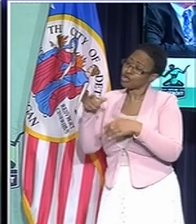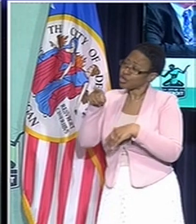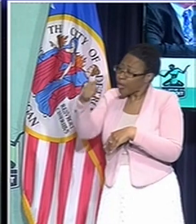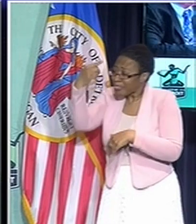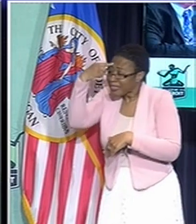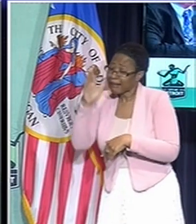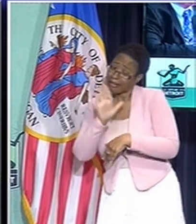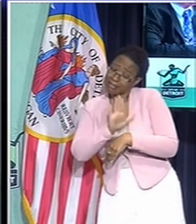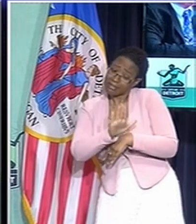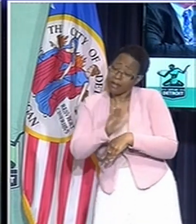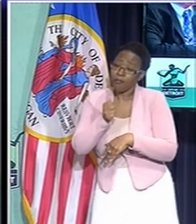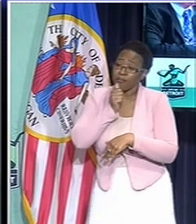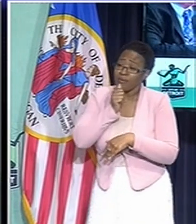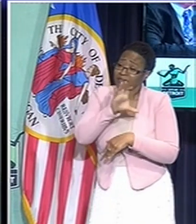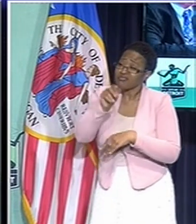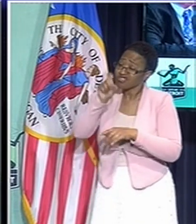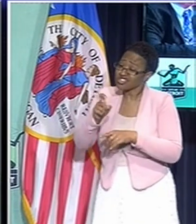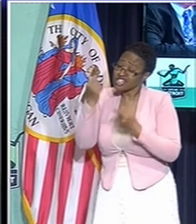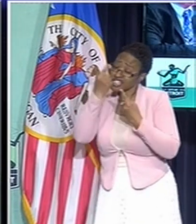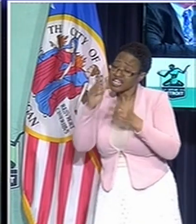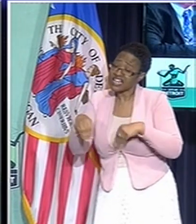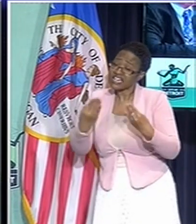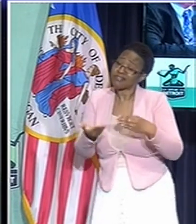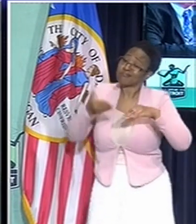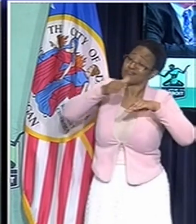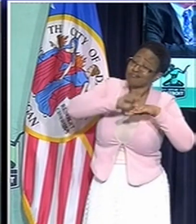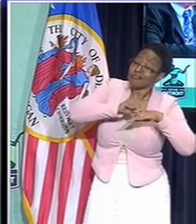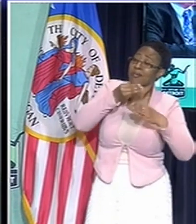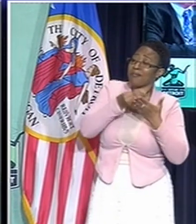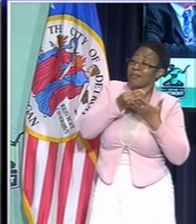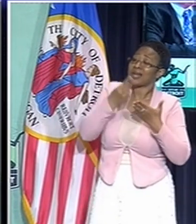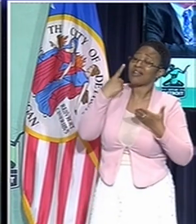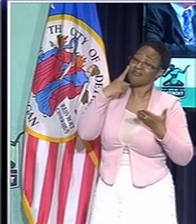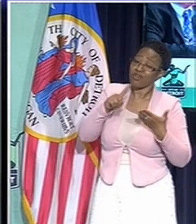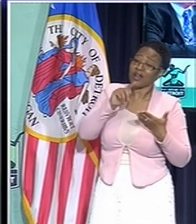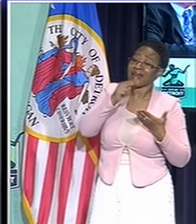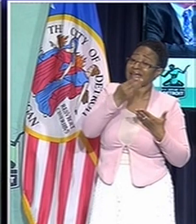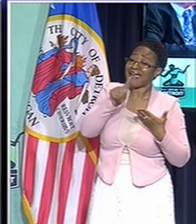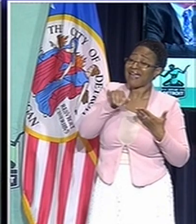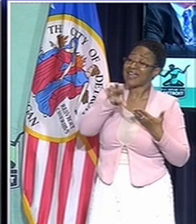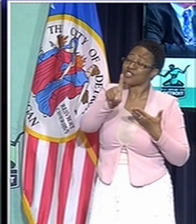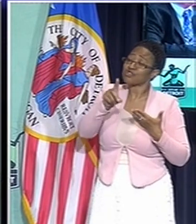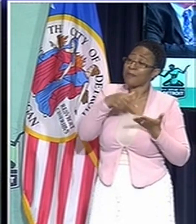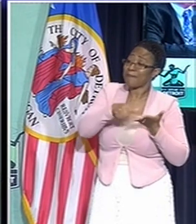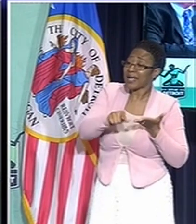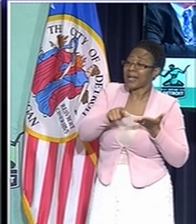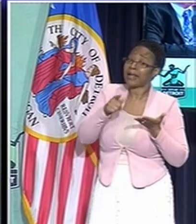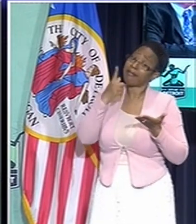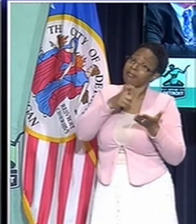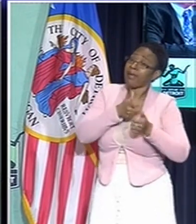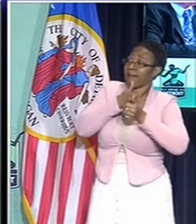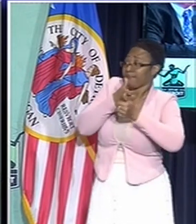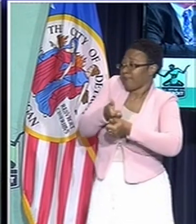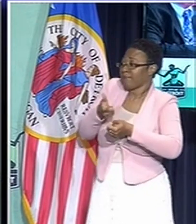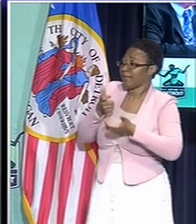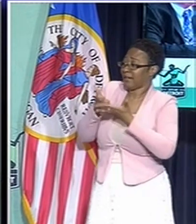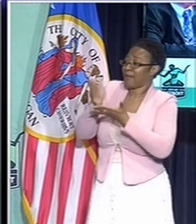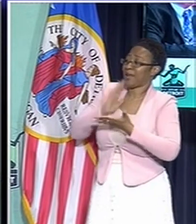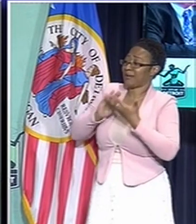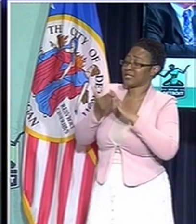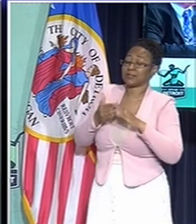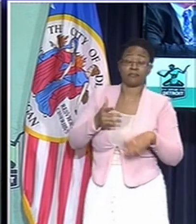their employers should be considering giving them an additional supplement for the hazards that they may be facing alongside our city workers? You know, I'm